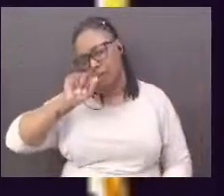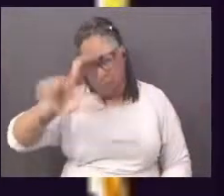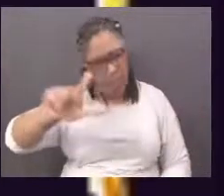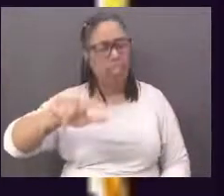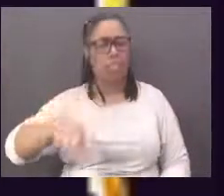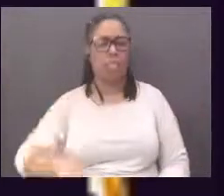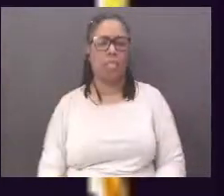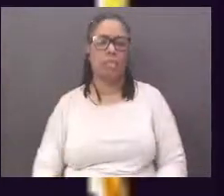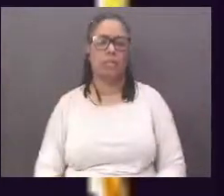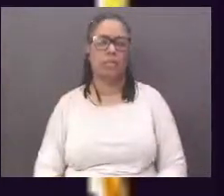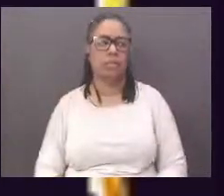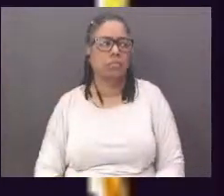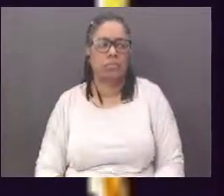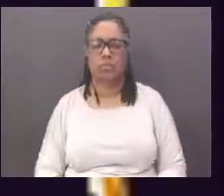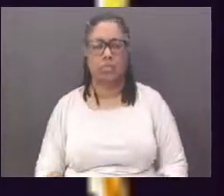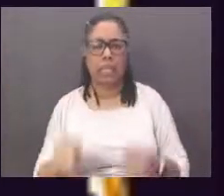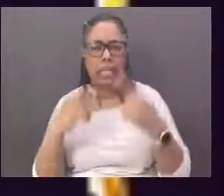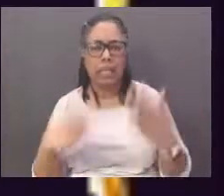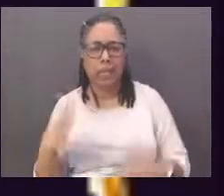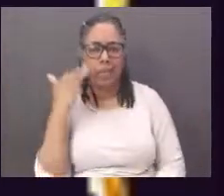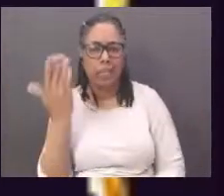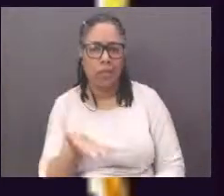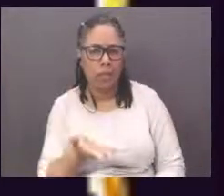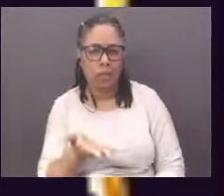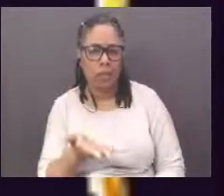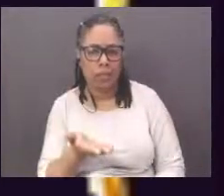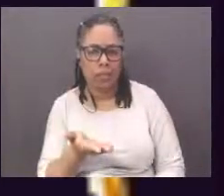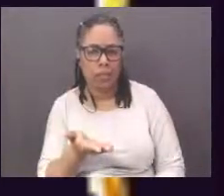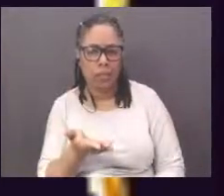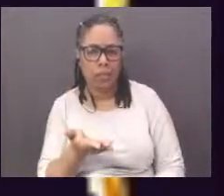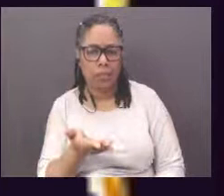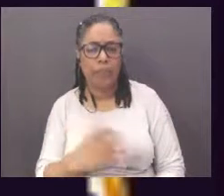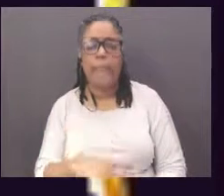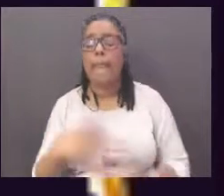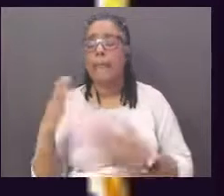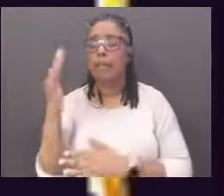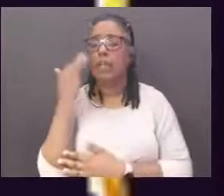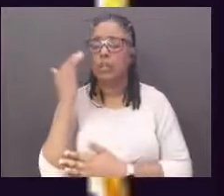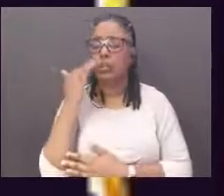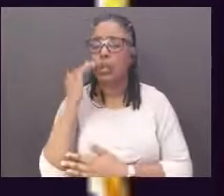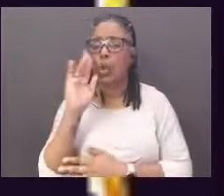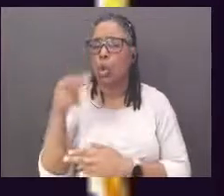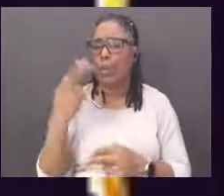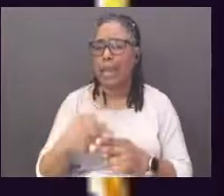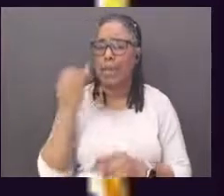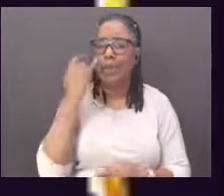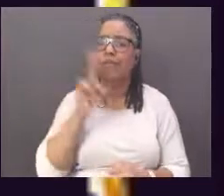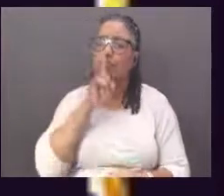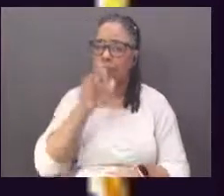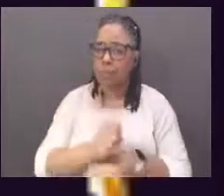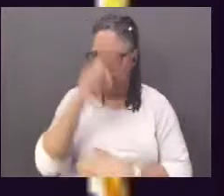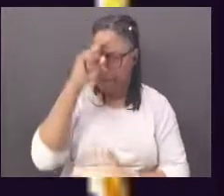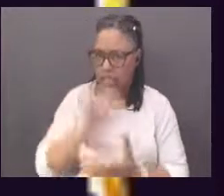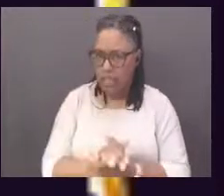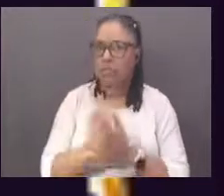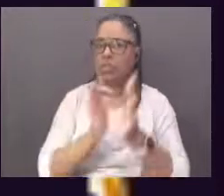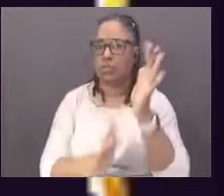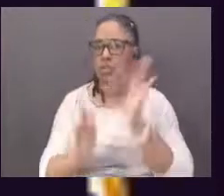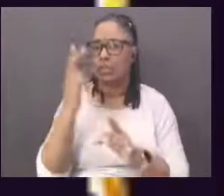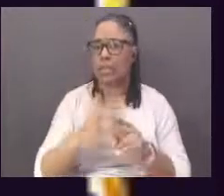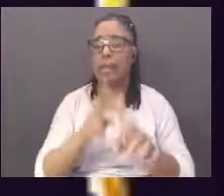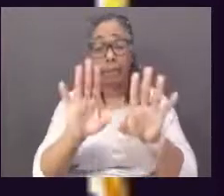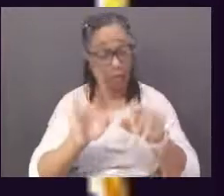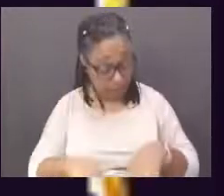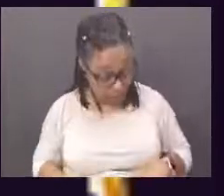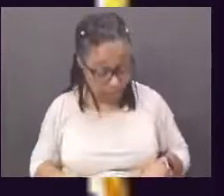The enemy knows those by name who truly believe in the name of Jesus. But you know what? The